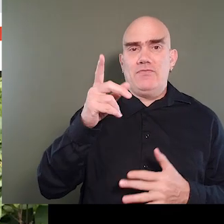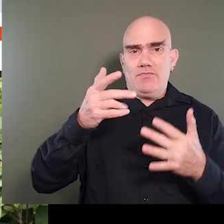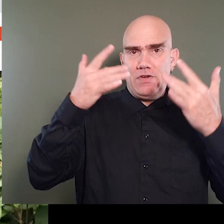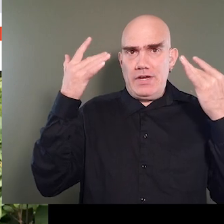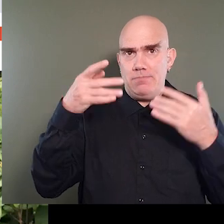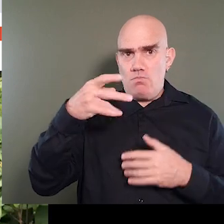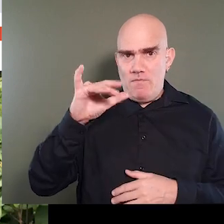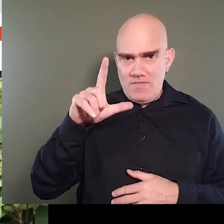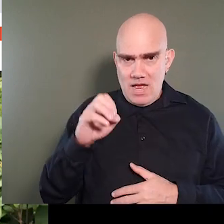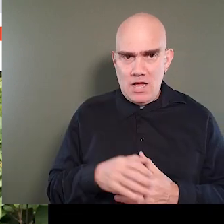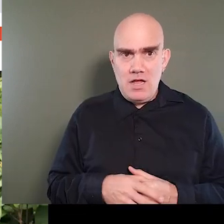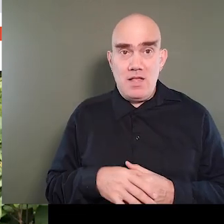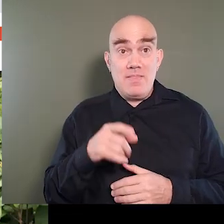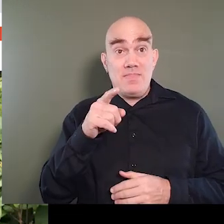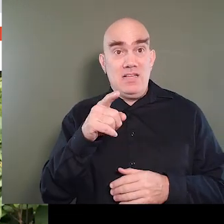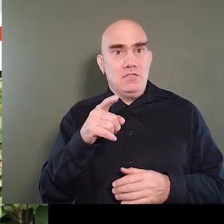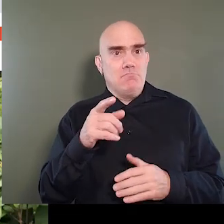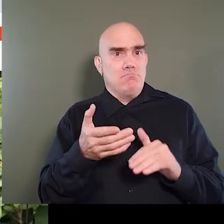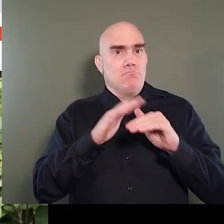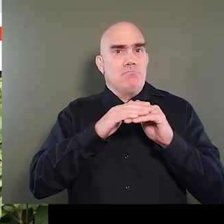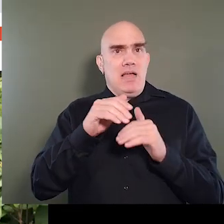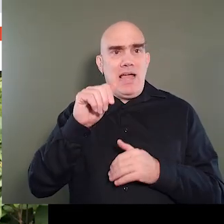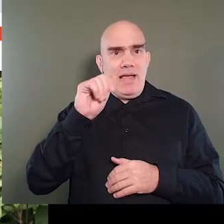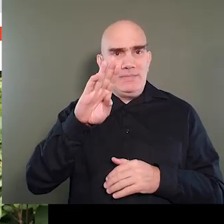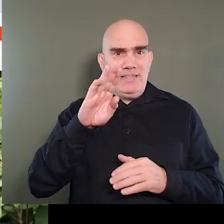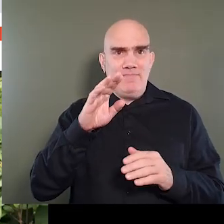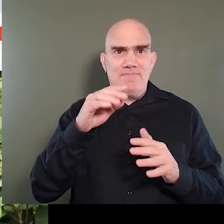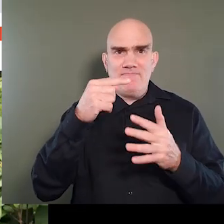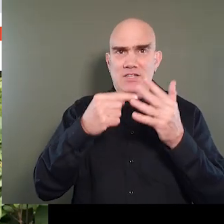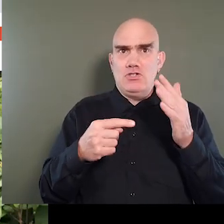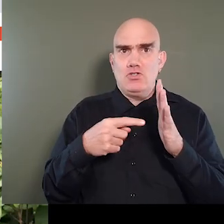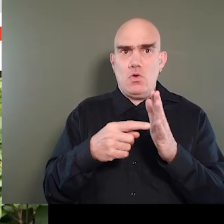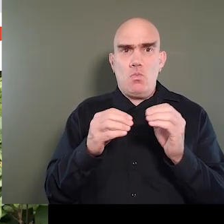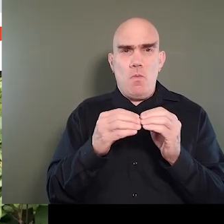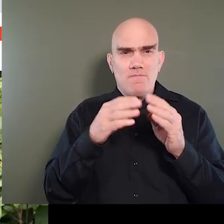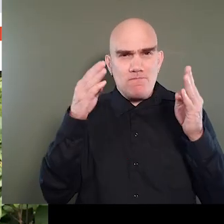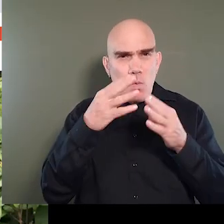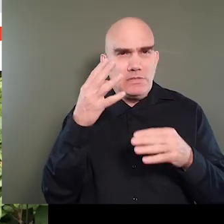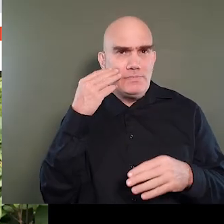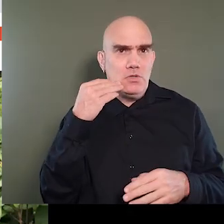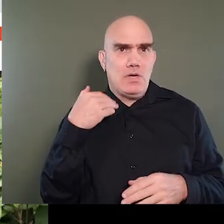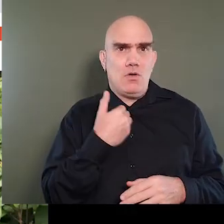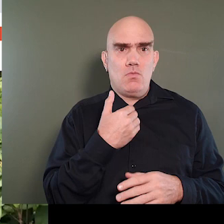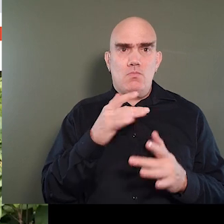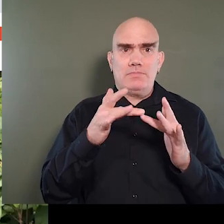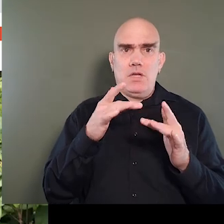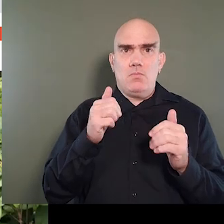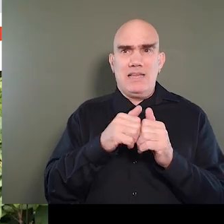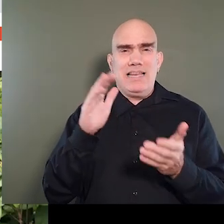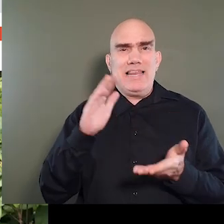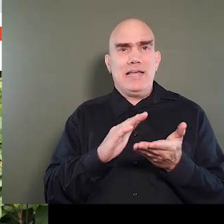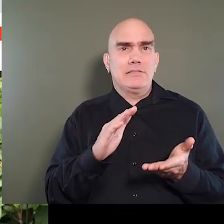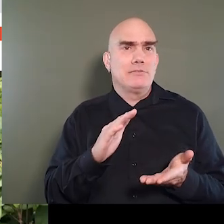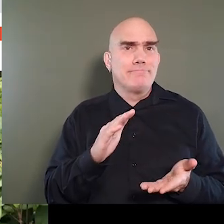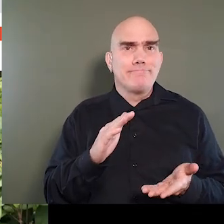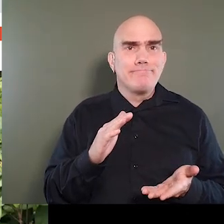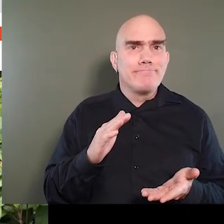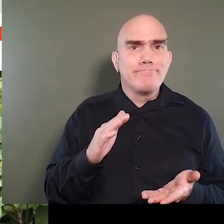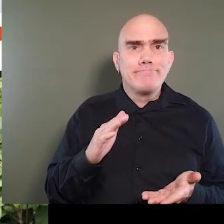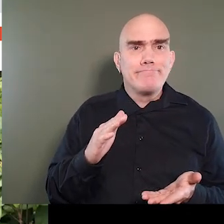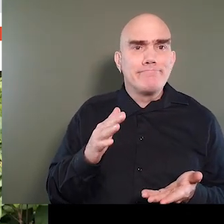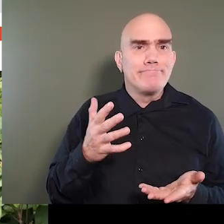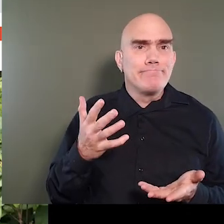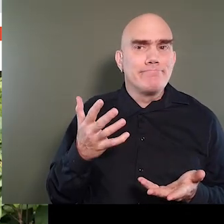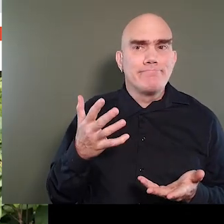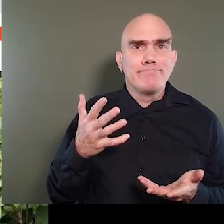friendly profile. This optimizes accessiBe's features to allow a more focused experience on our website with less susceptibility to distraction and is